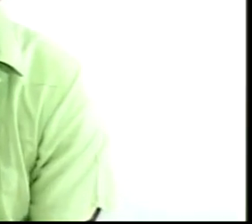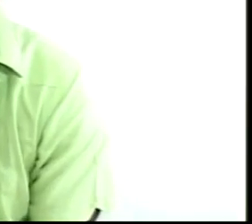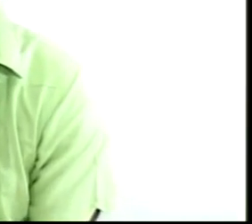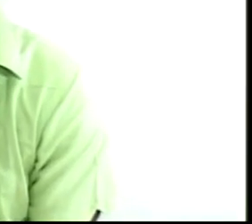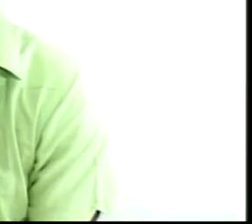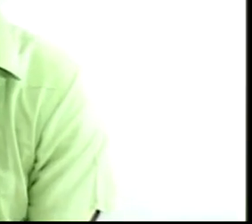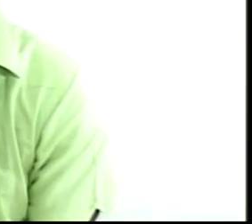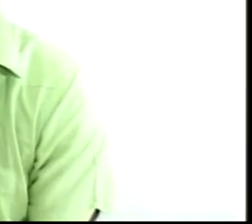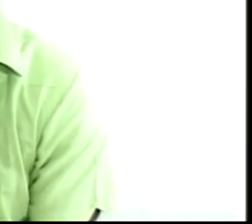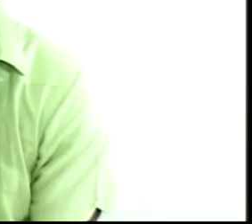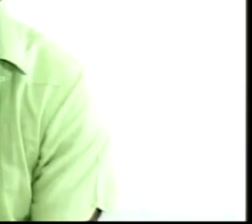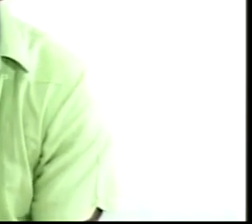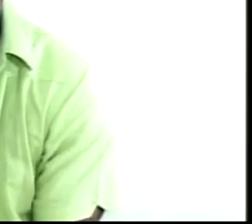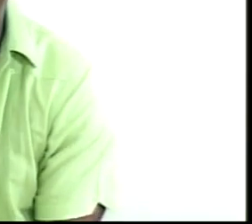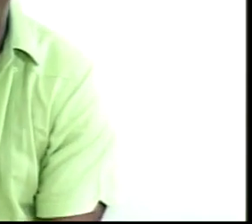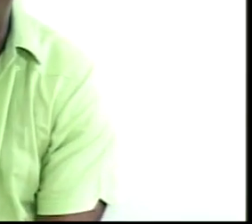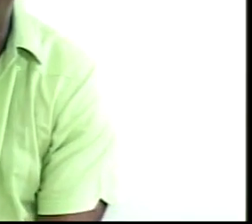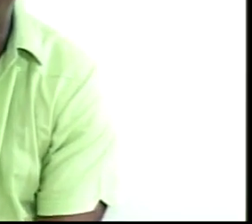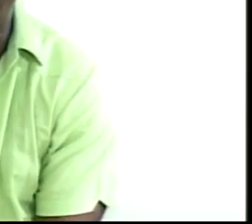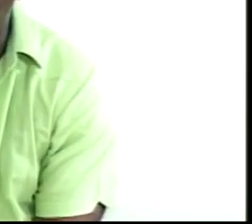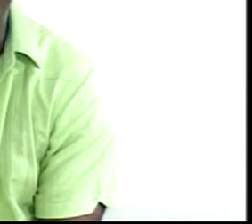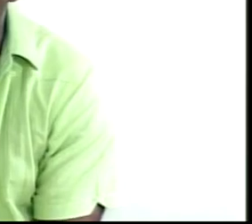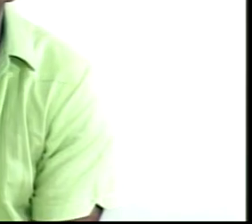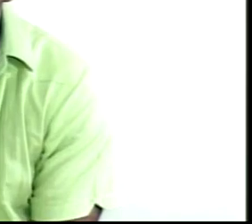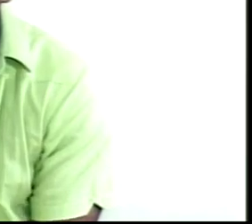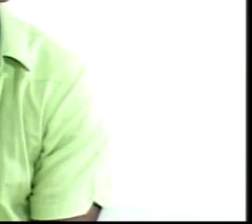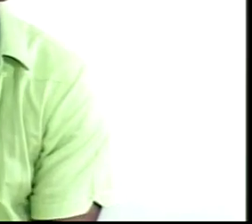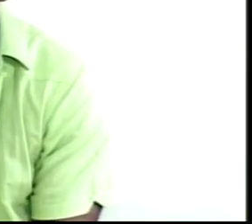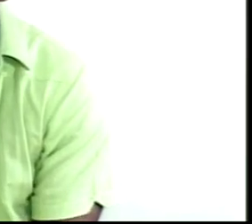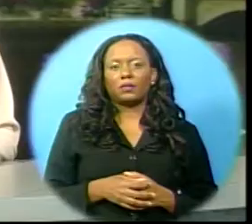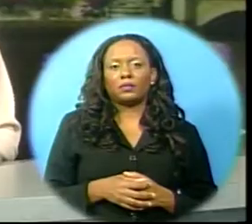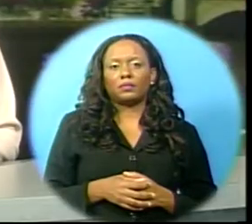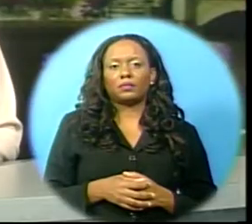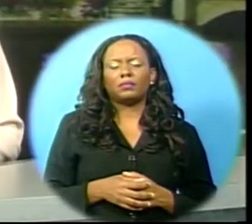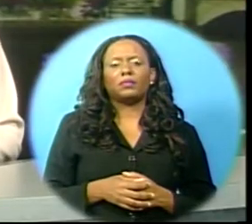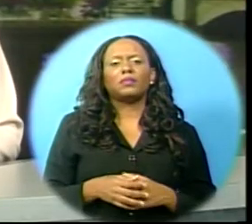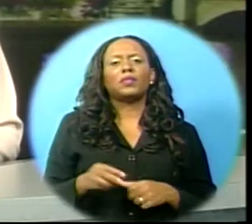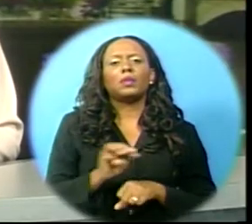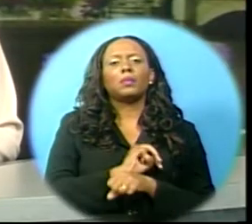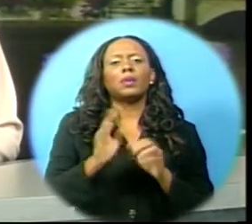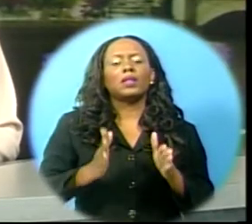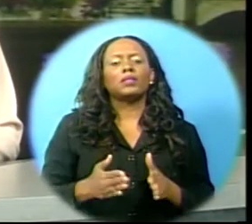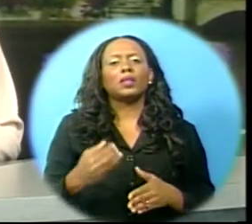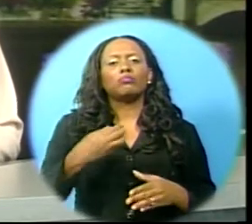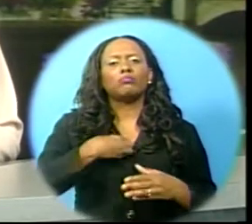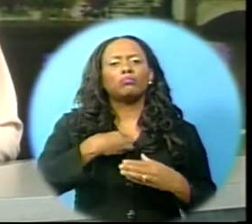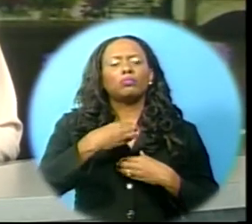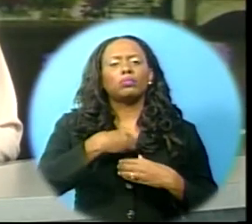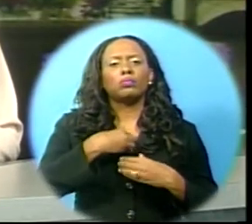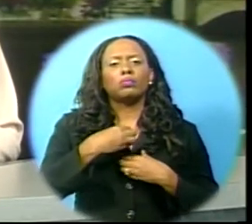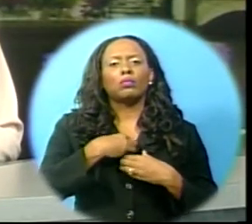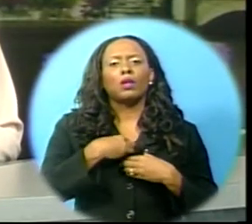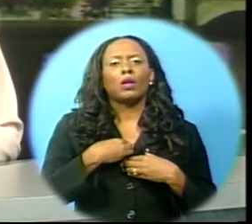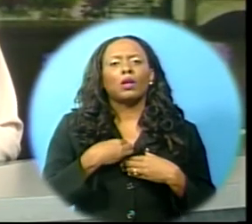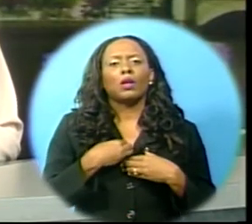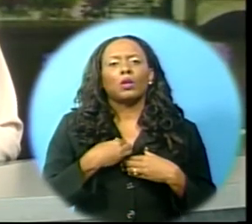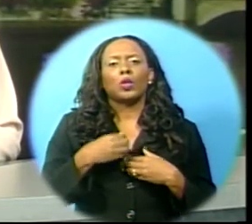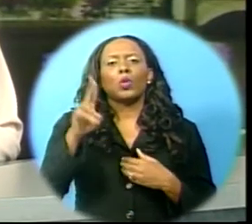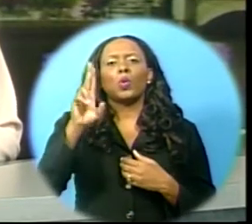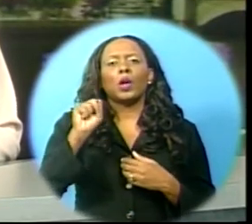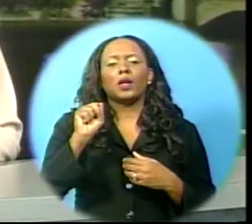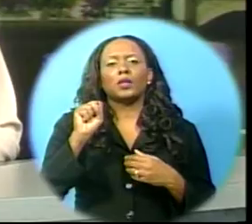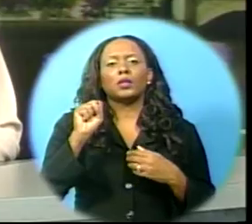have the District of Columbia come and say that Barbados is a tax haven. Mr. Innes complains that under Barack